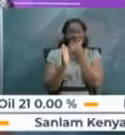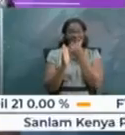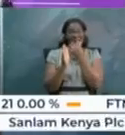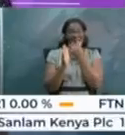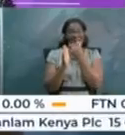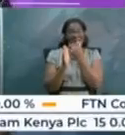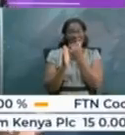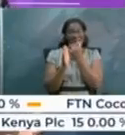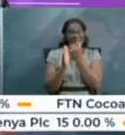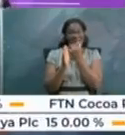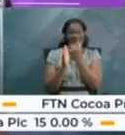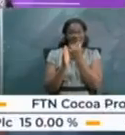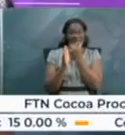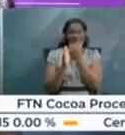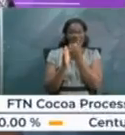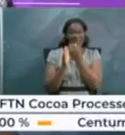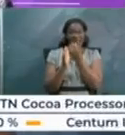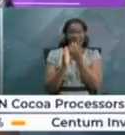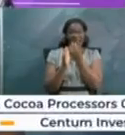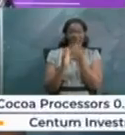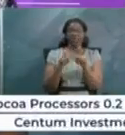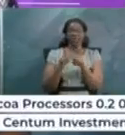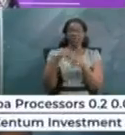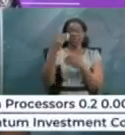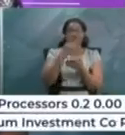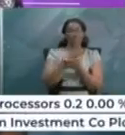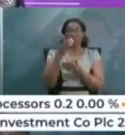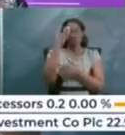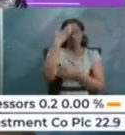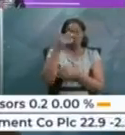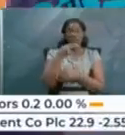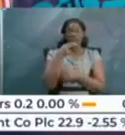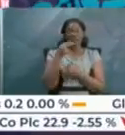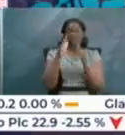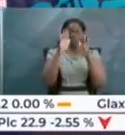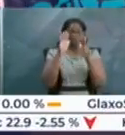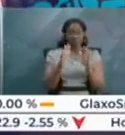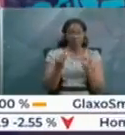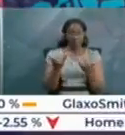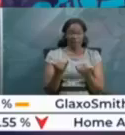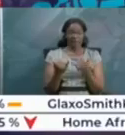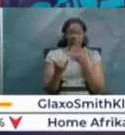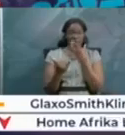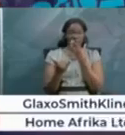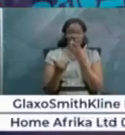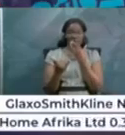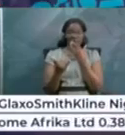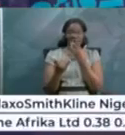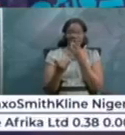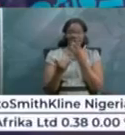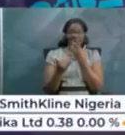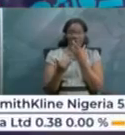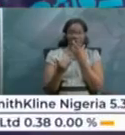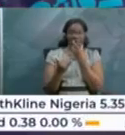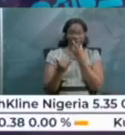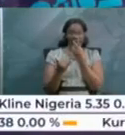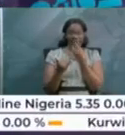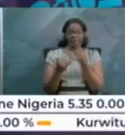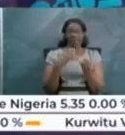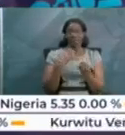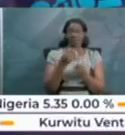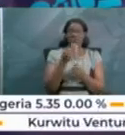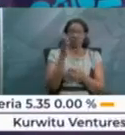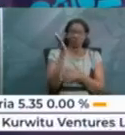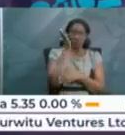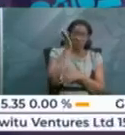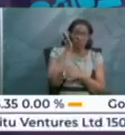next we, of course, have the Paracet honey. We know honey is very important during this particular period of coronavirus. You got to take your honey with your lemon,